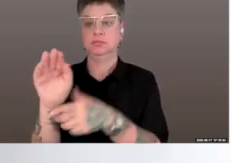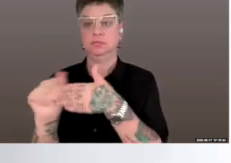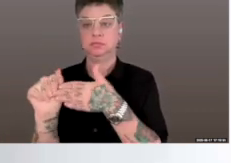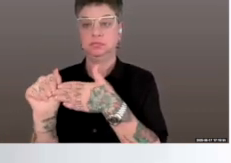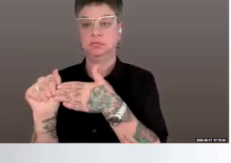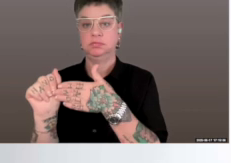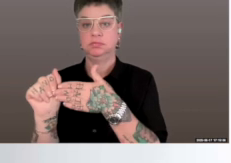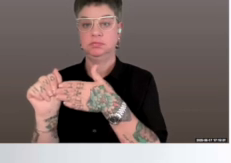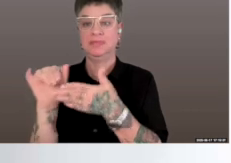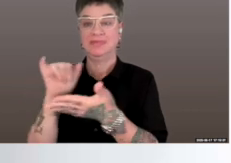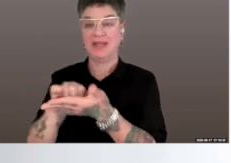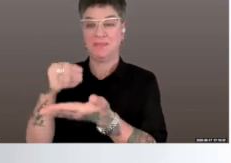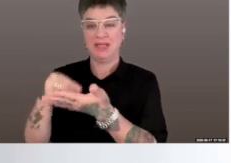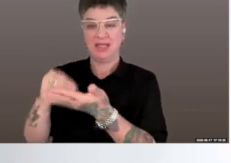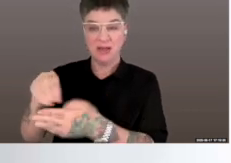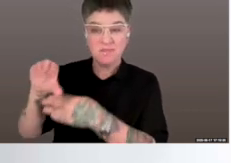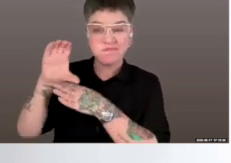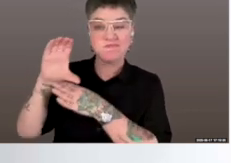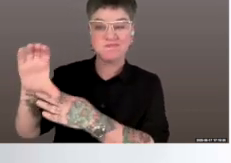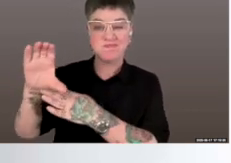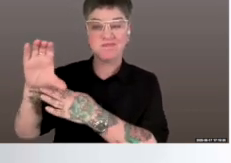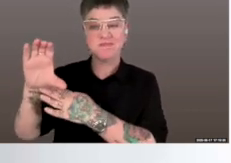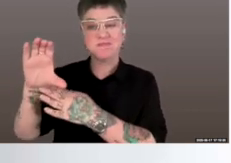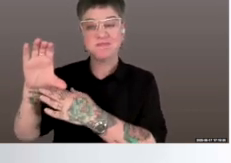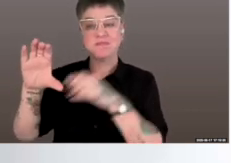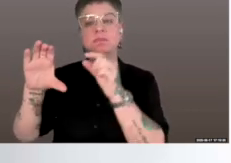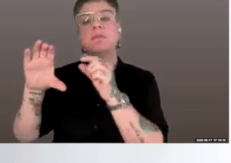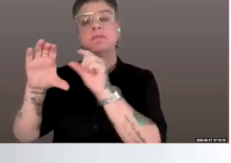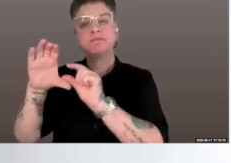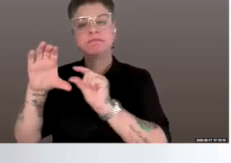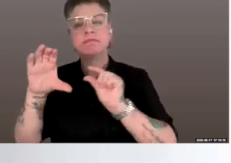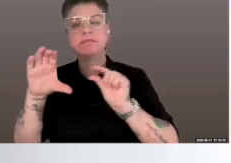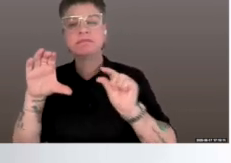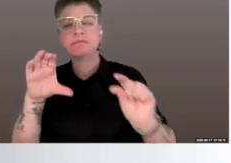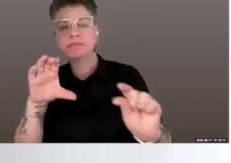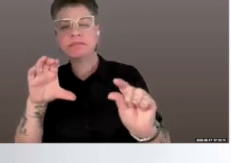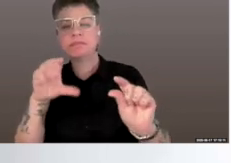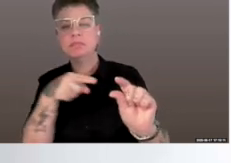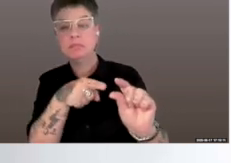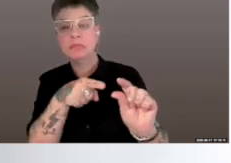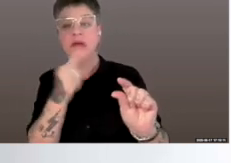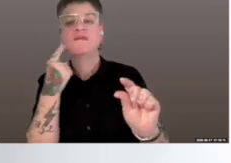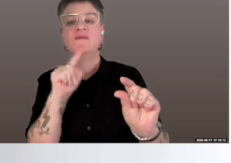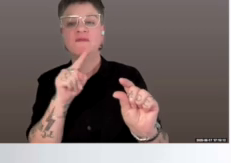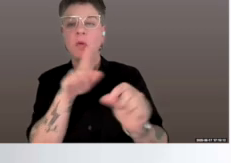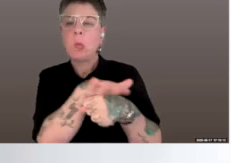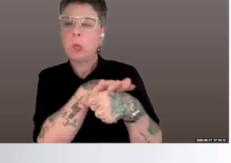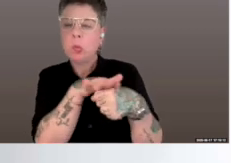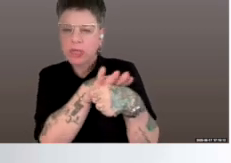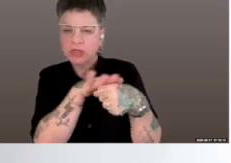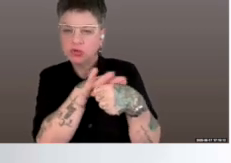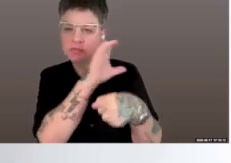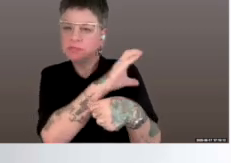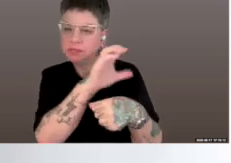process. One way community members can engage with us is through participation in